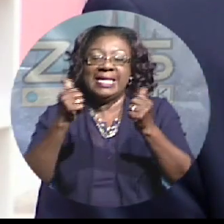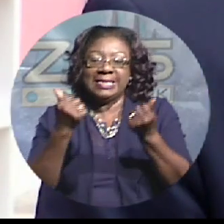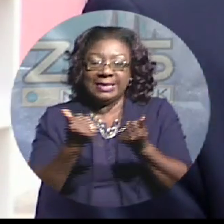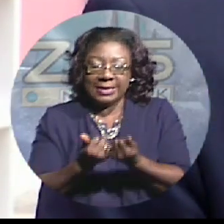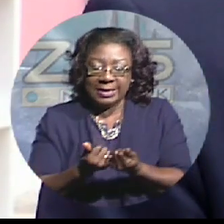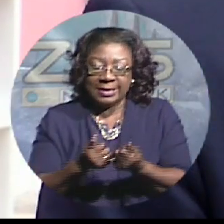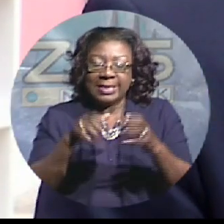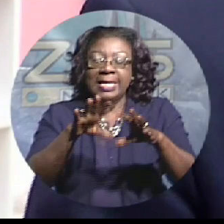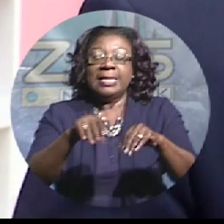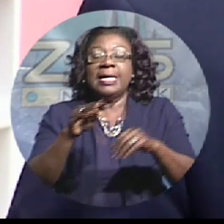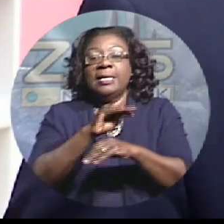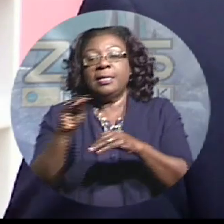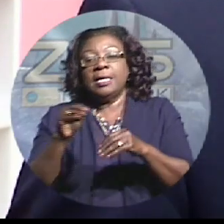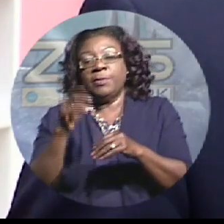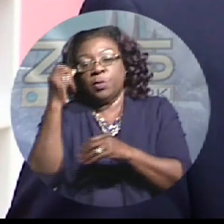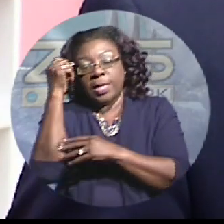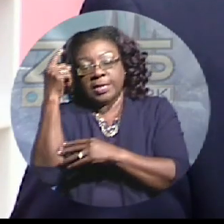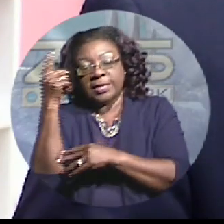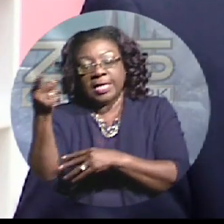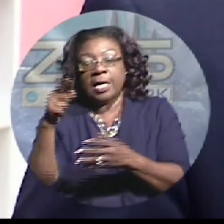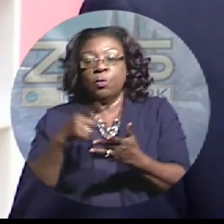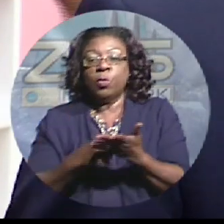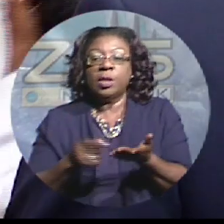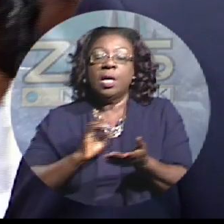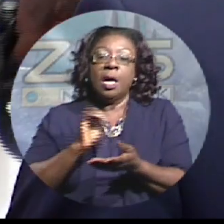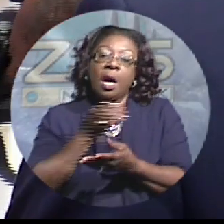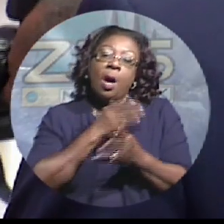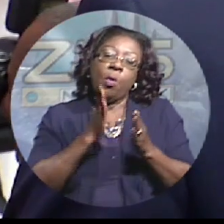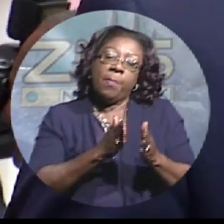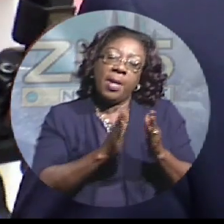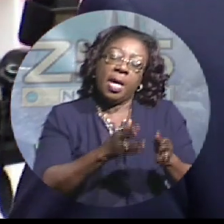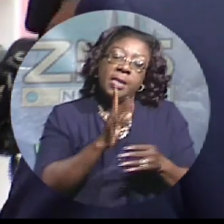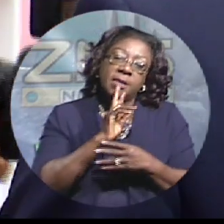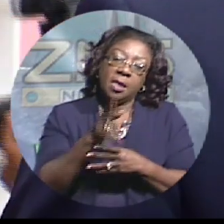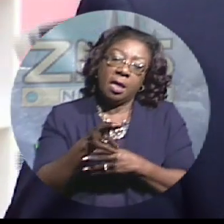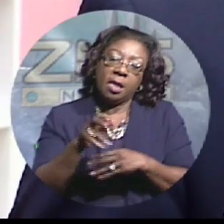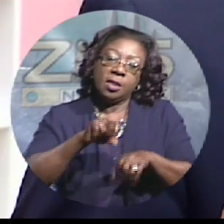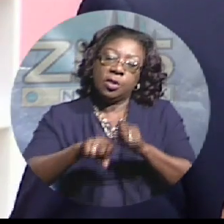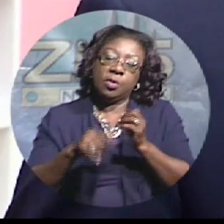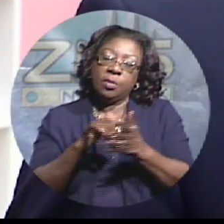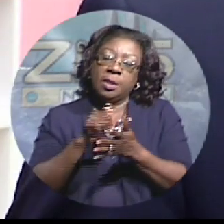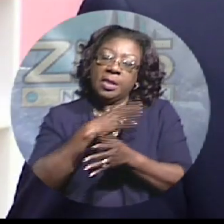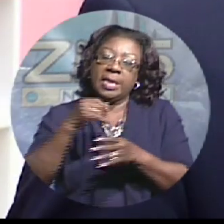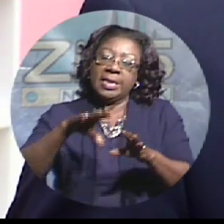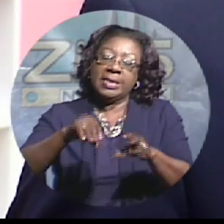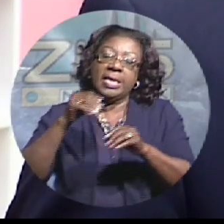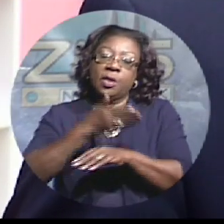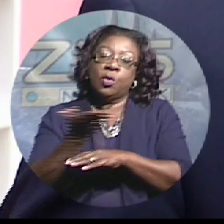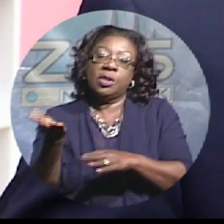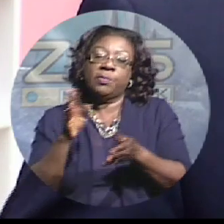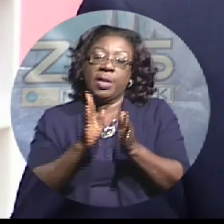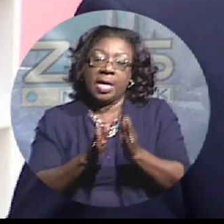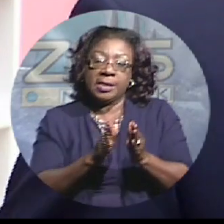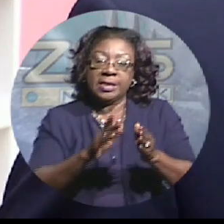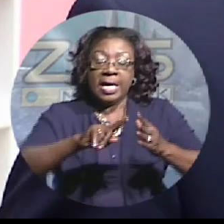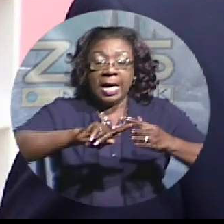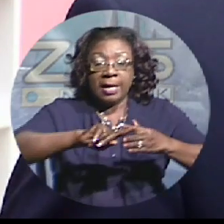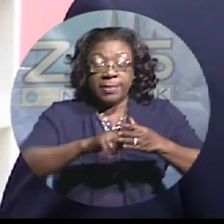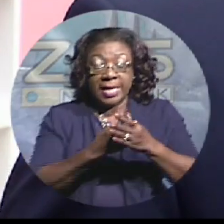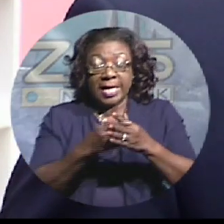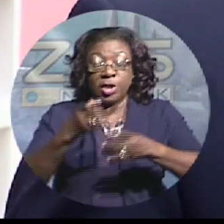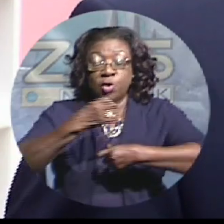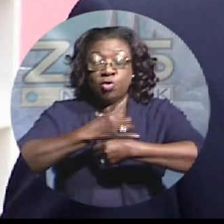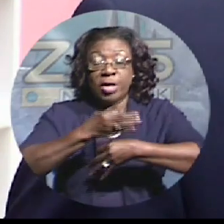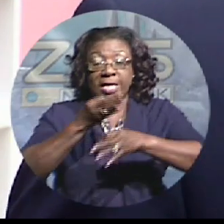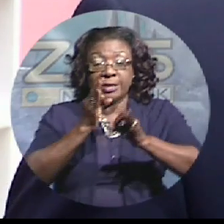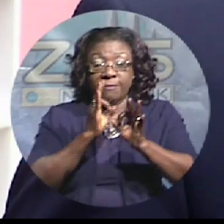understand exactly what our mandate is and what our plans are, so that they can take those plans and begin transforming them